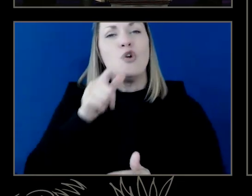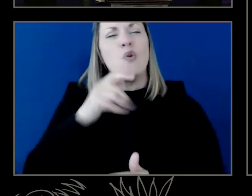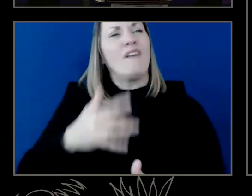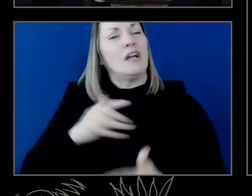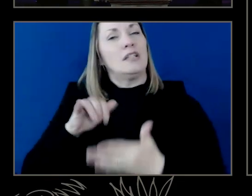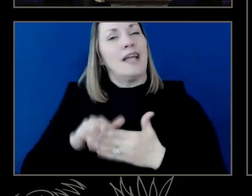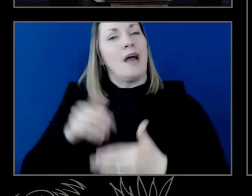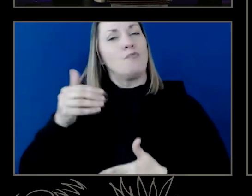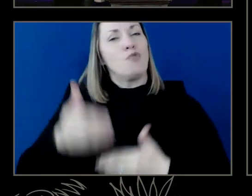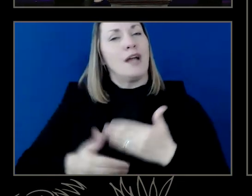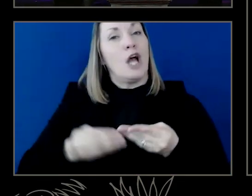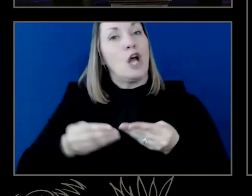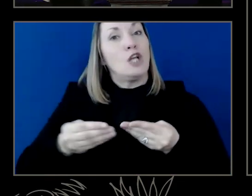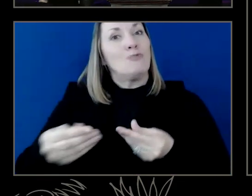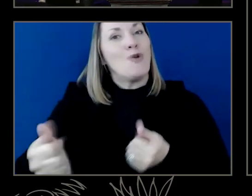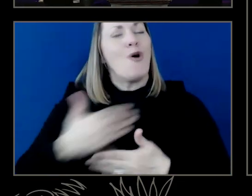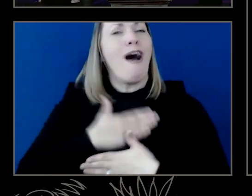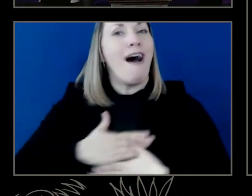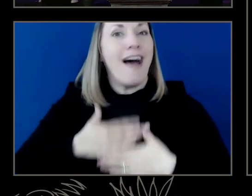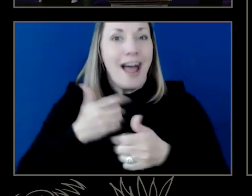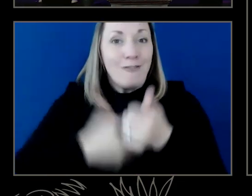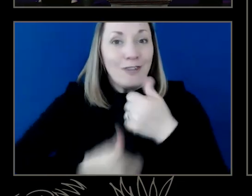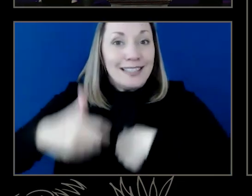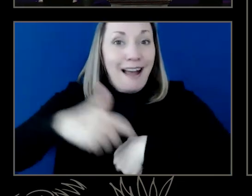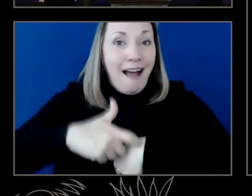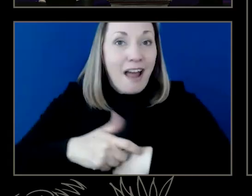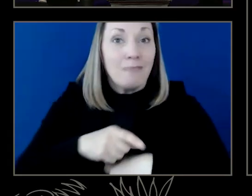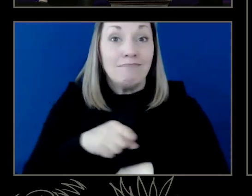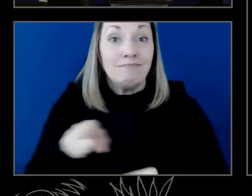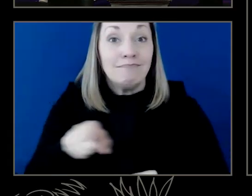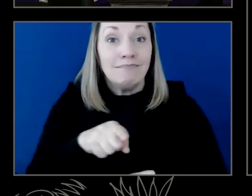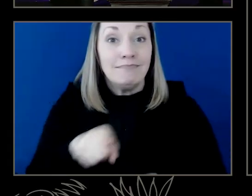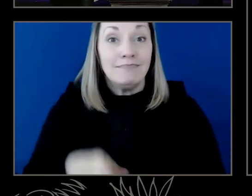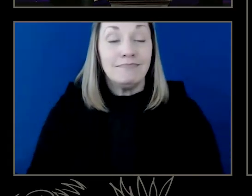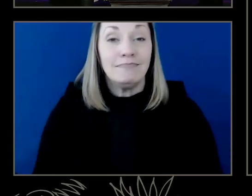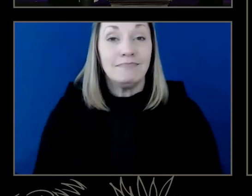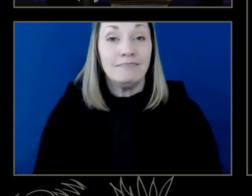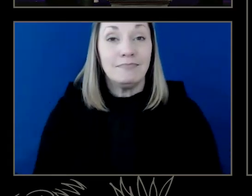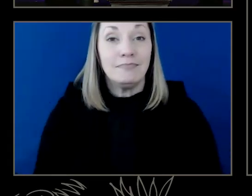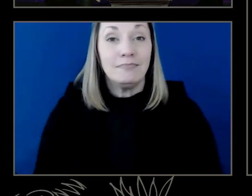process smooth and enjoyable every single time?